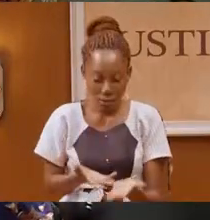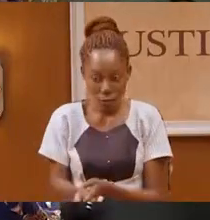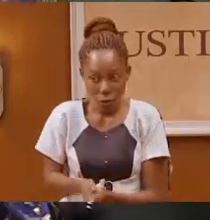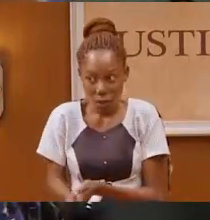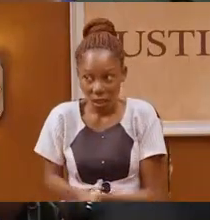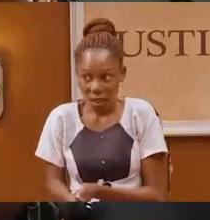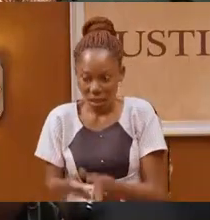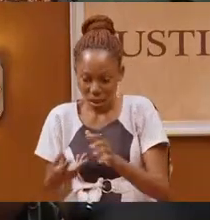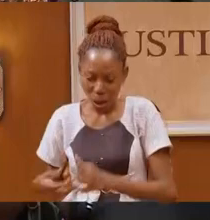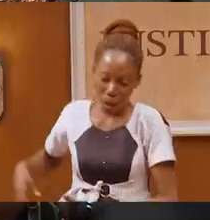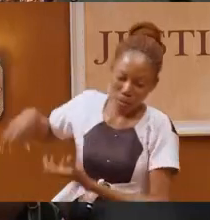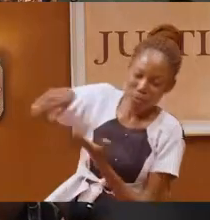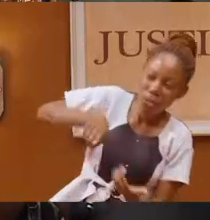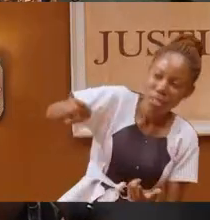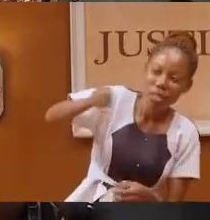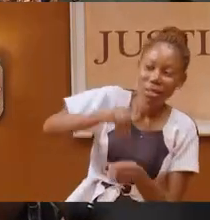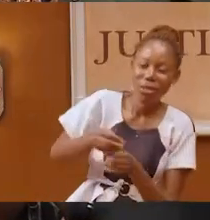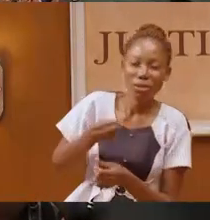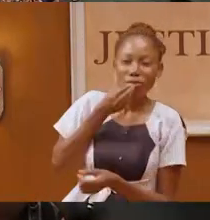water, and pour in the soup I'm eating.